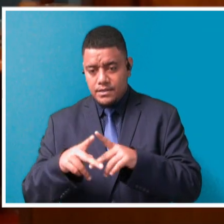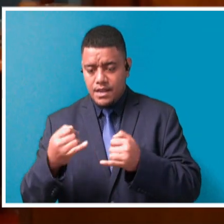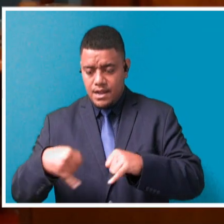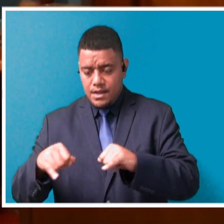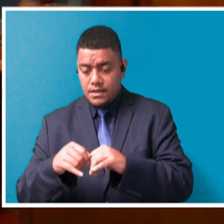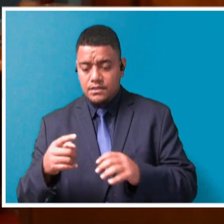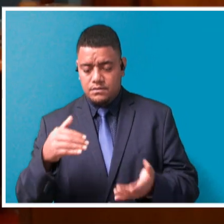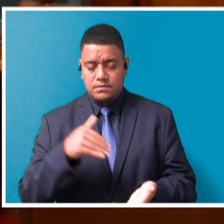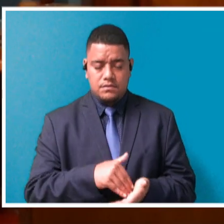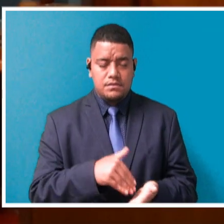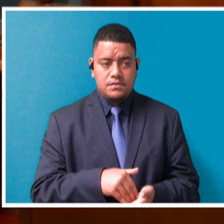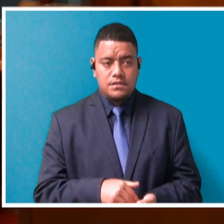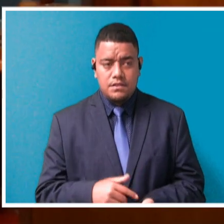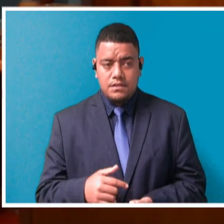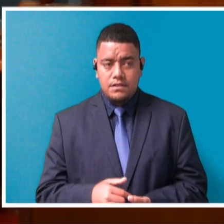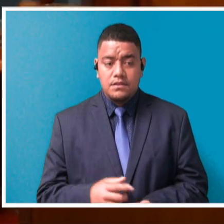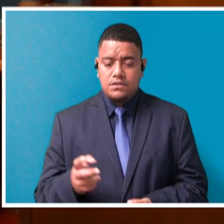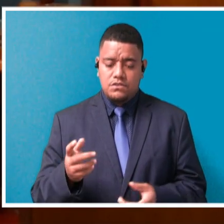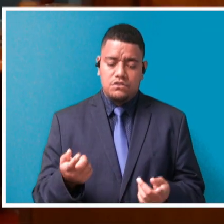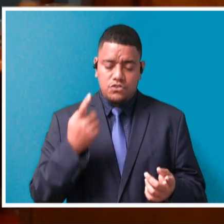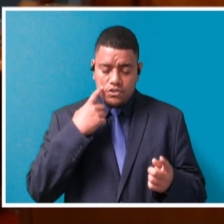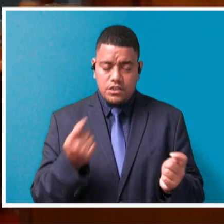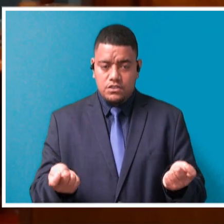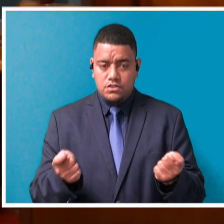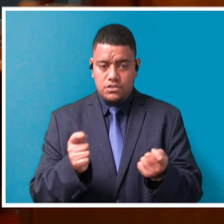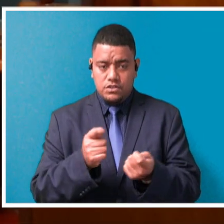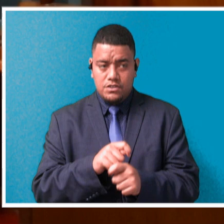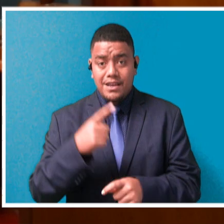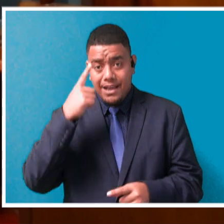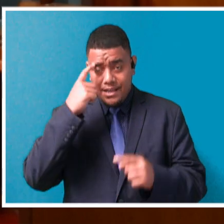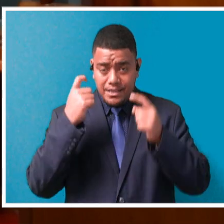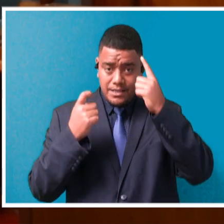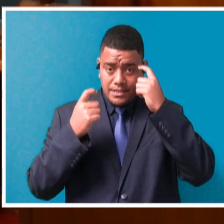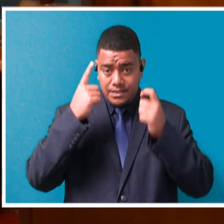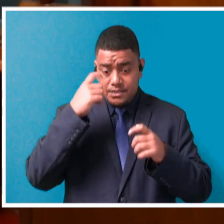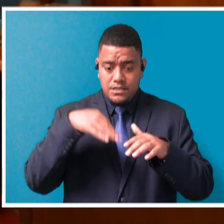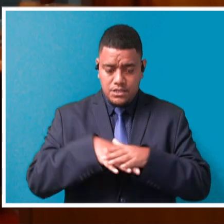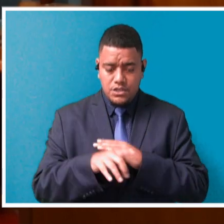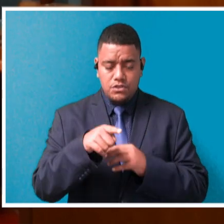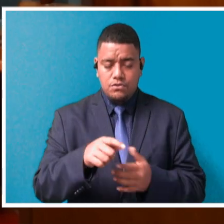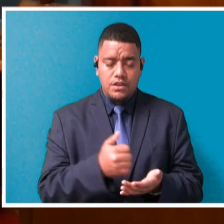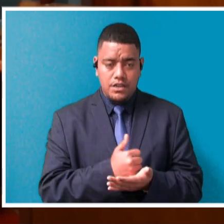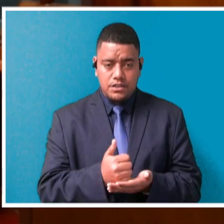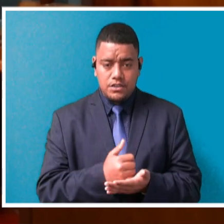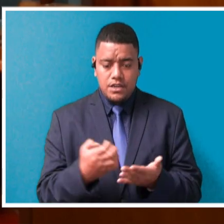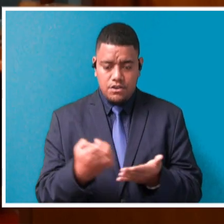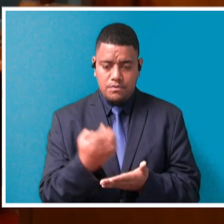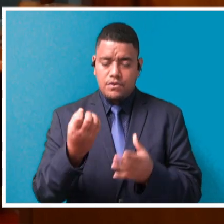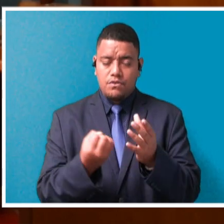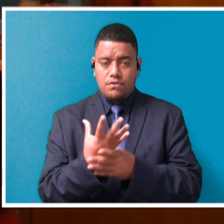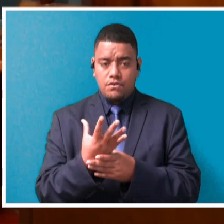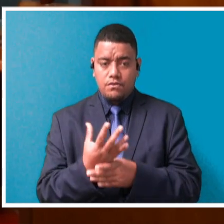industries, helping to transform ideas into viable economic